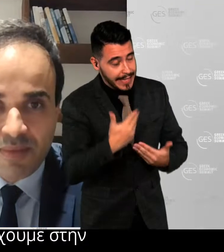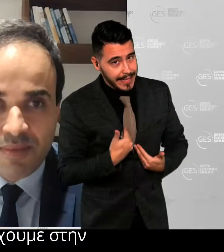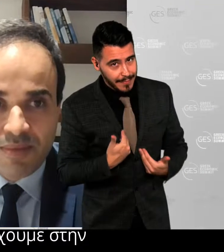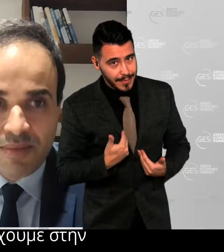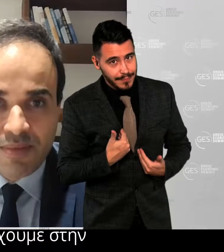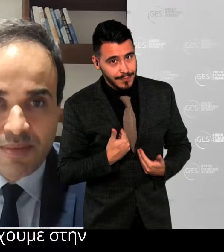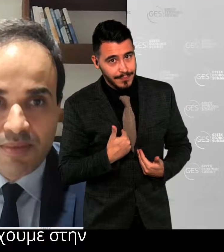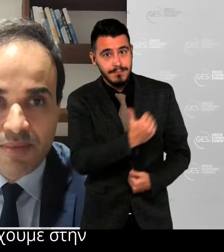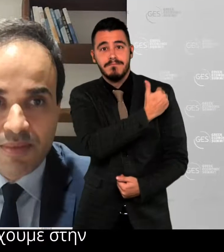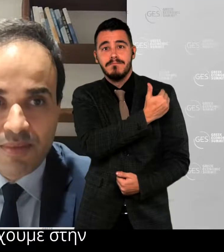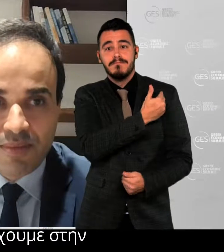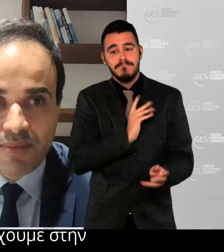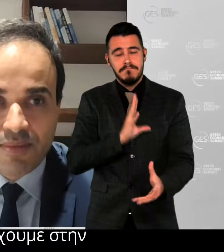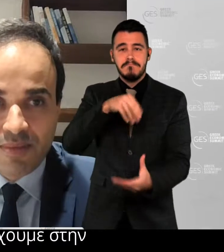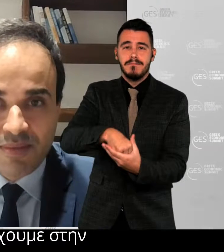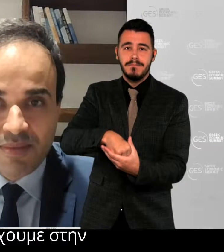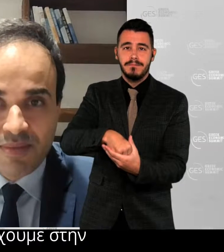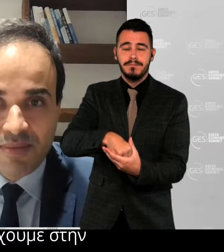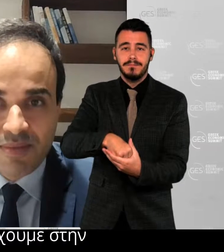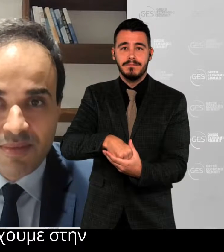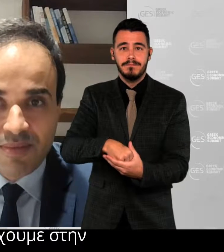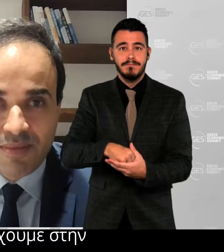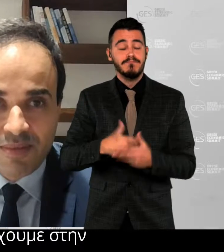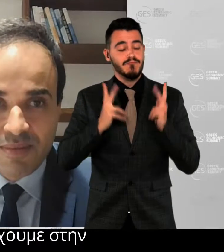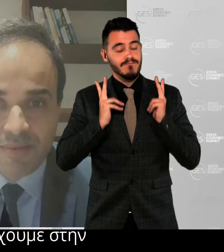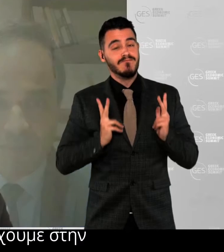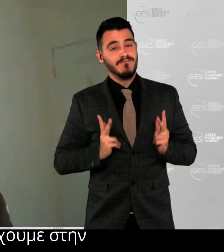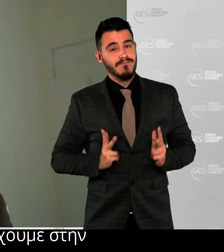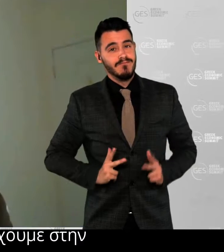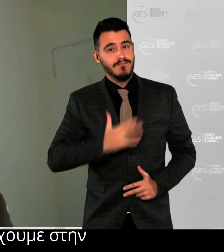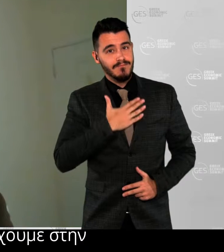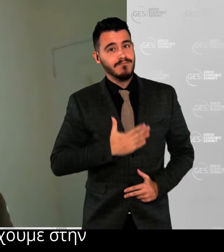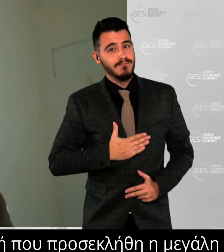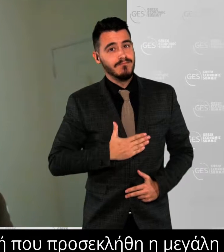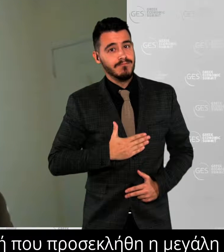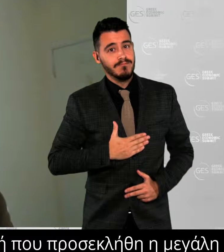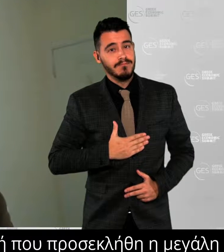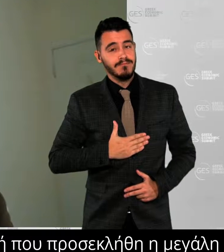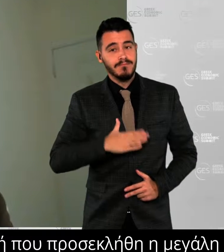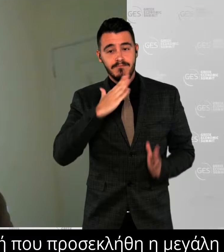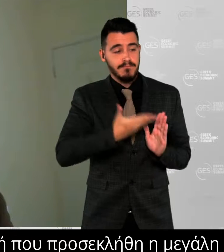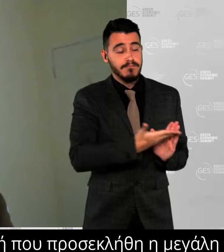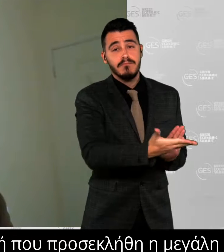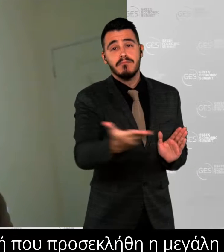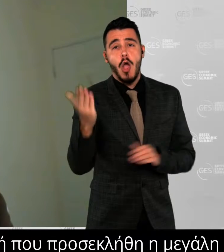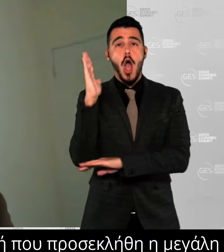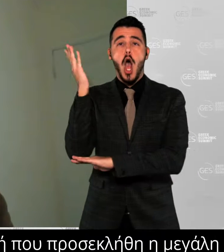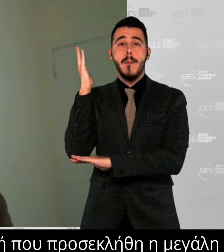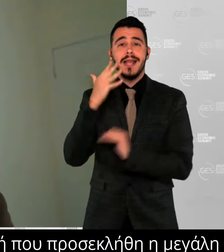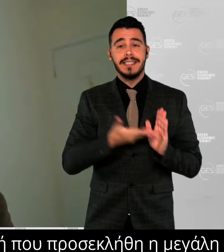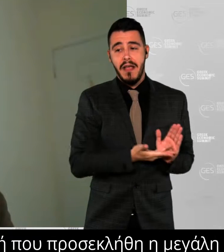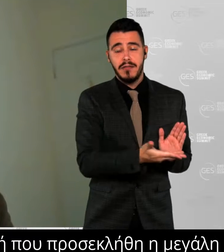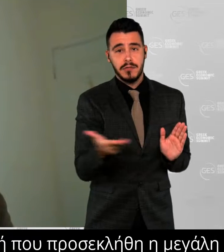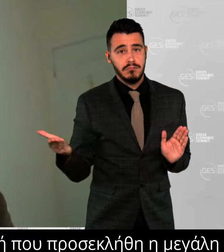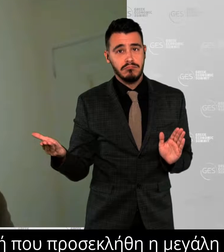all participants, it's a pleasure to be in such an esteemed company, and in particular, the public and private sector dialogue that